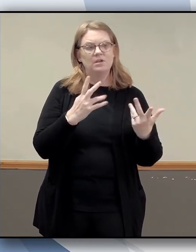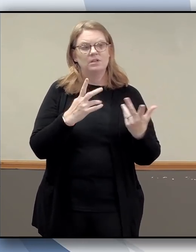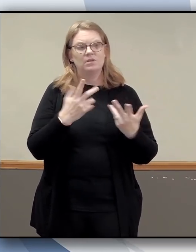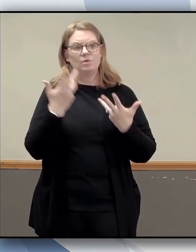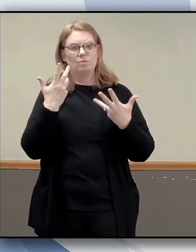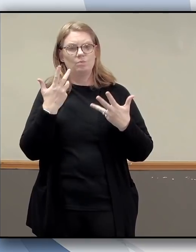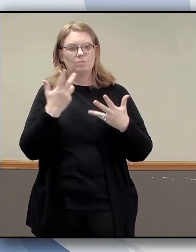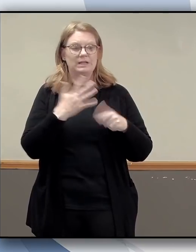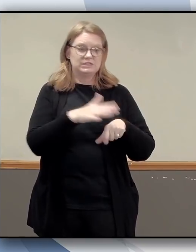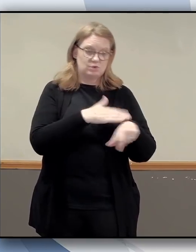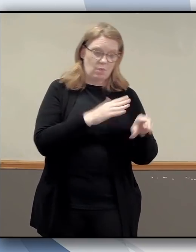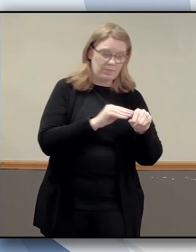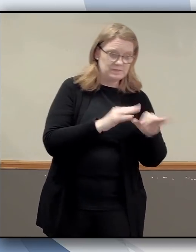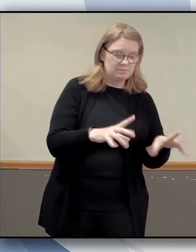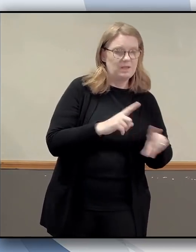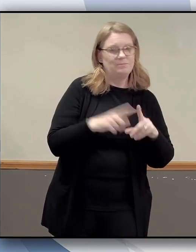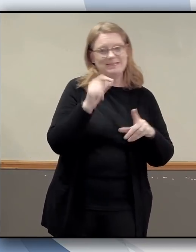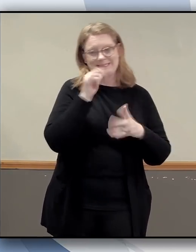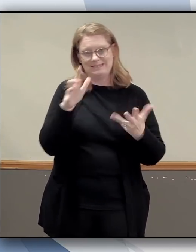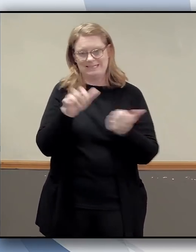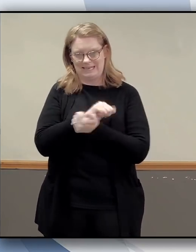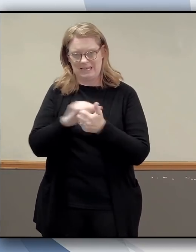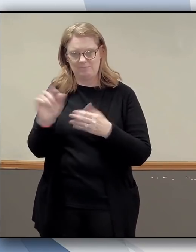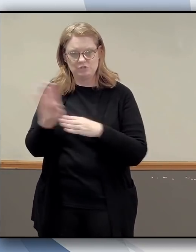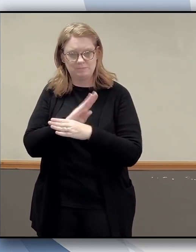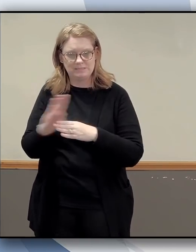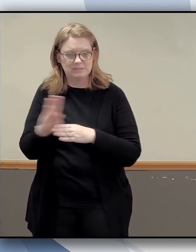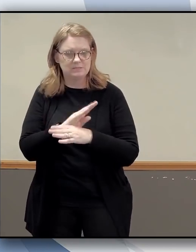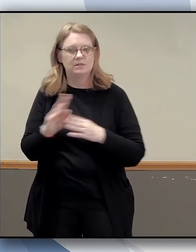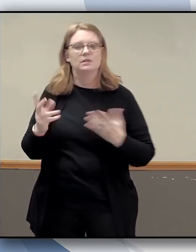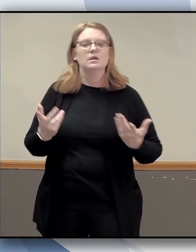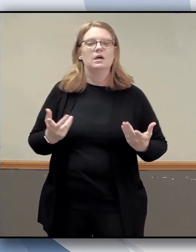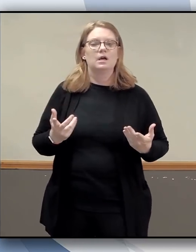the spread. So I'd say if you're going to have a slight